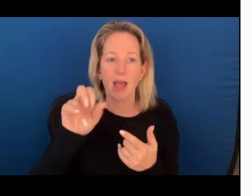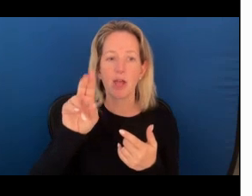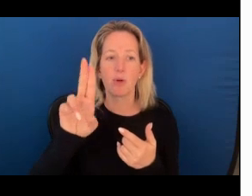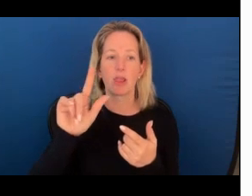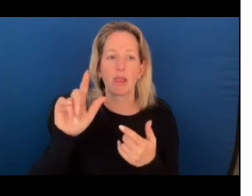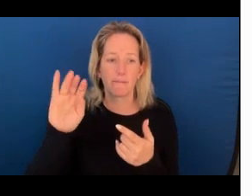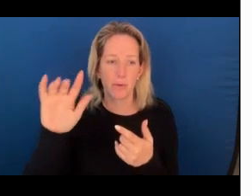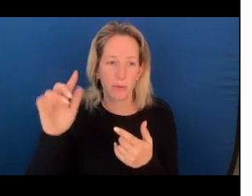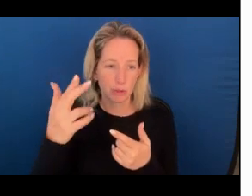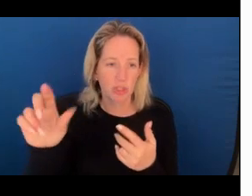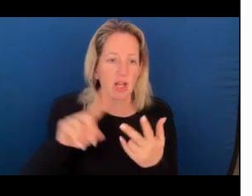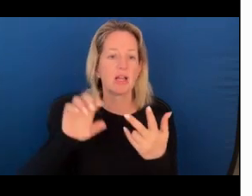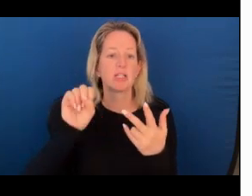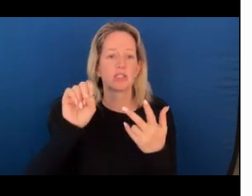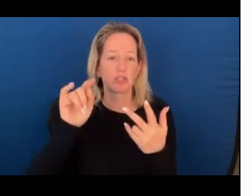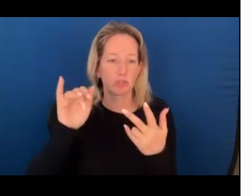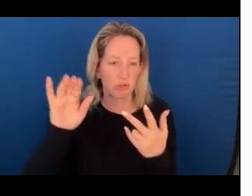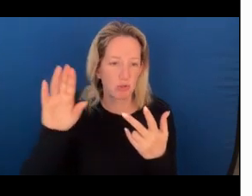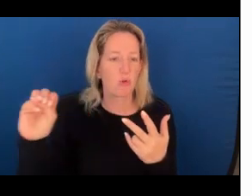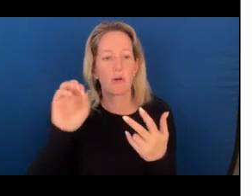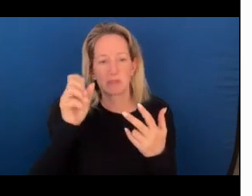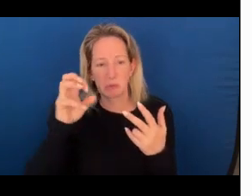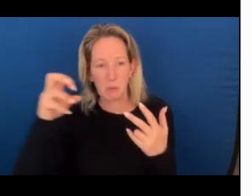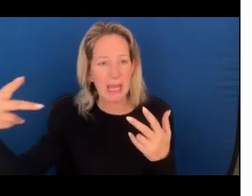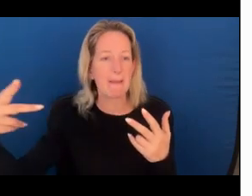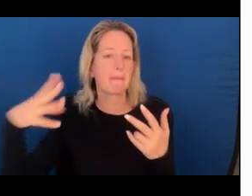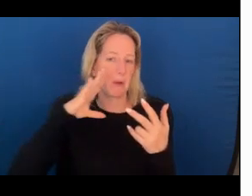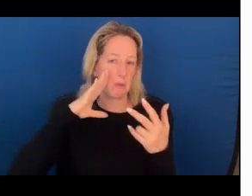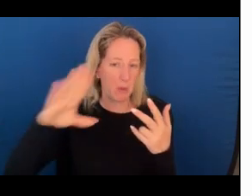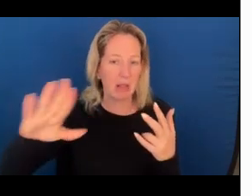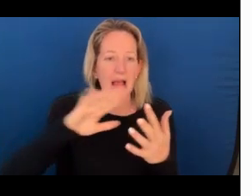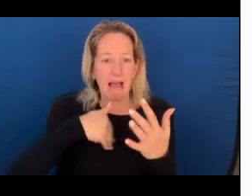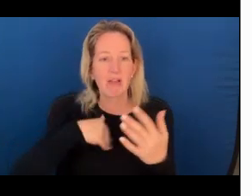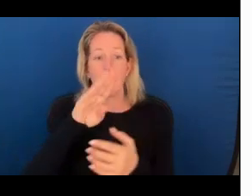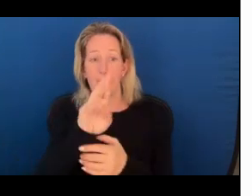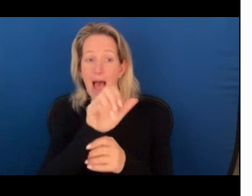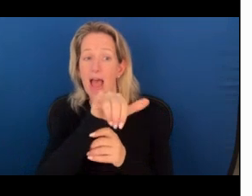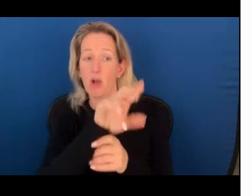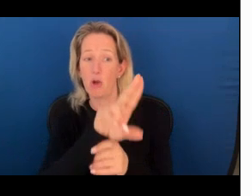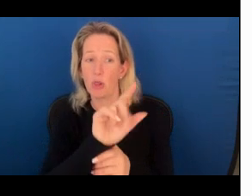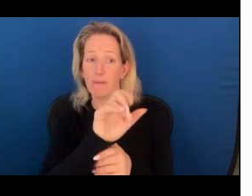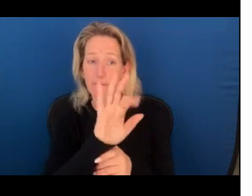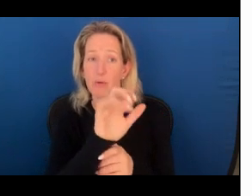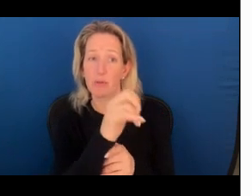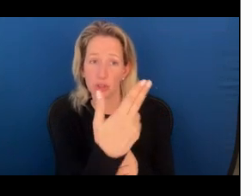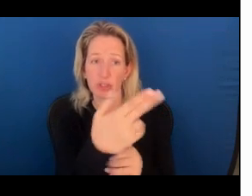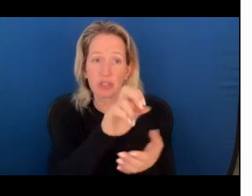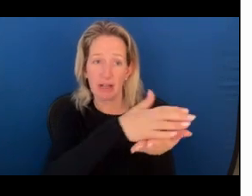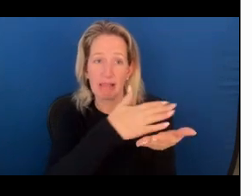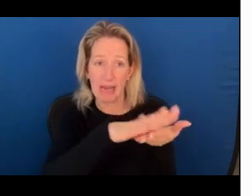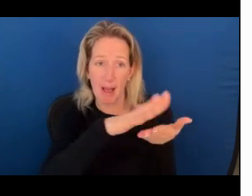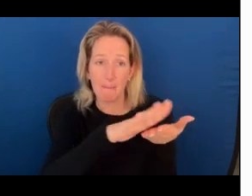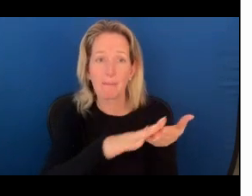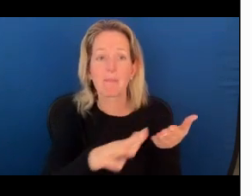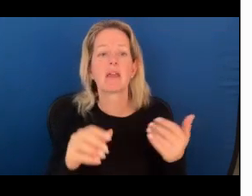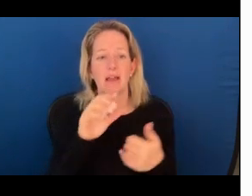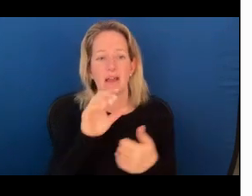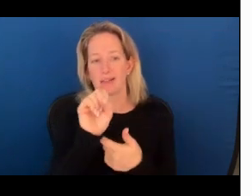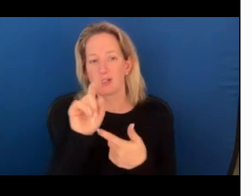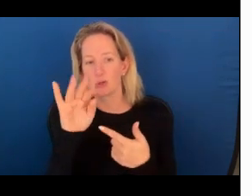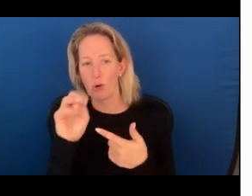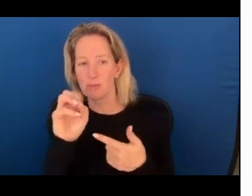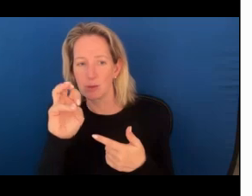this leads into other community things where there's a Bayou Lafourche cleanup, which is outside of the school. Storm Sweep, there's a new one in St.